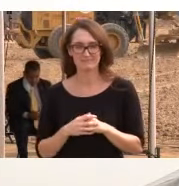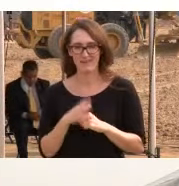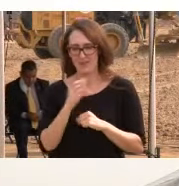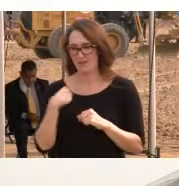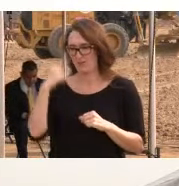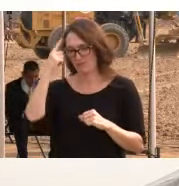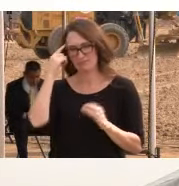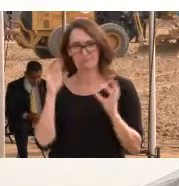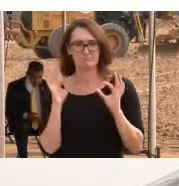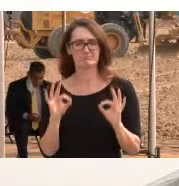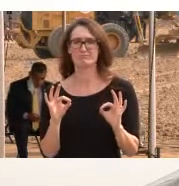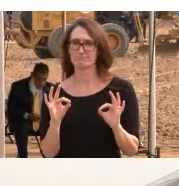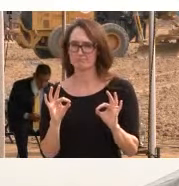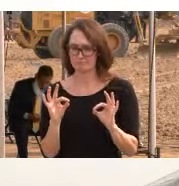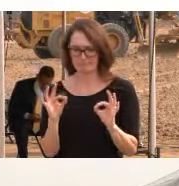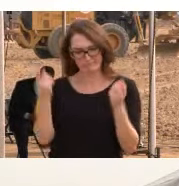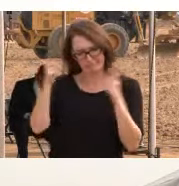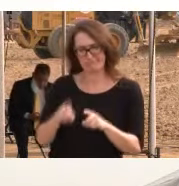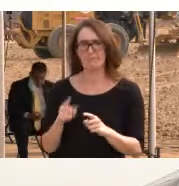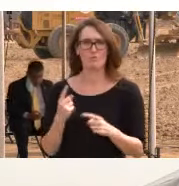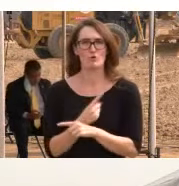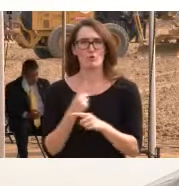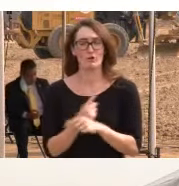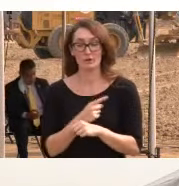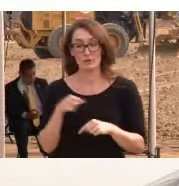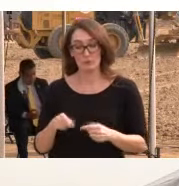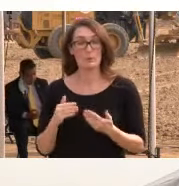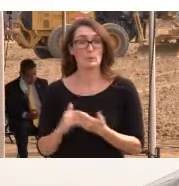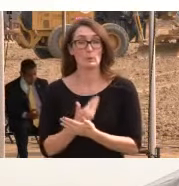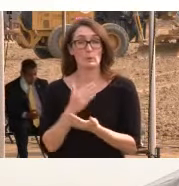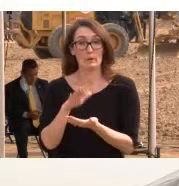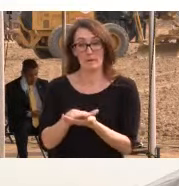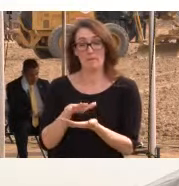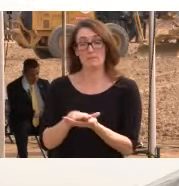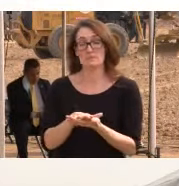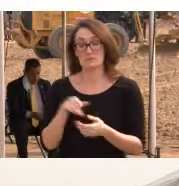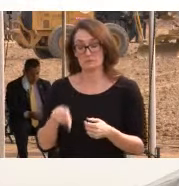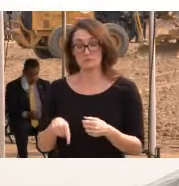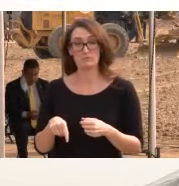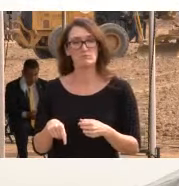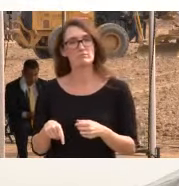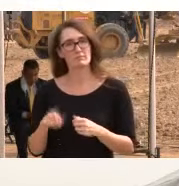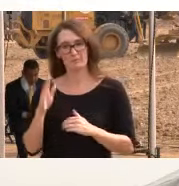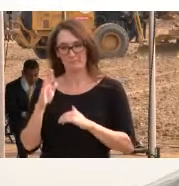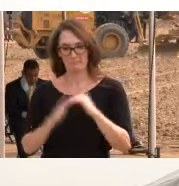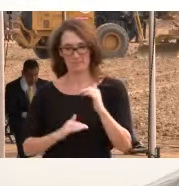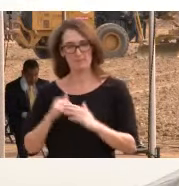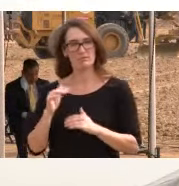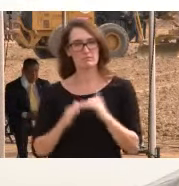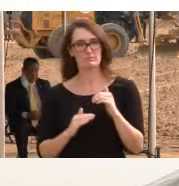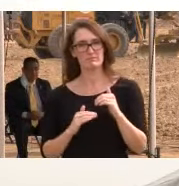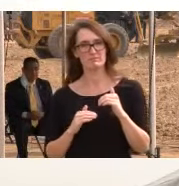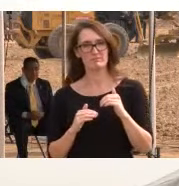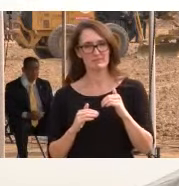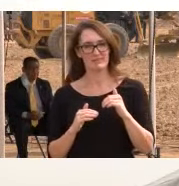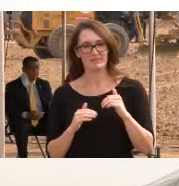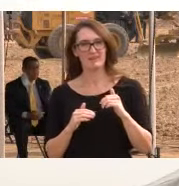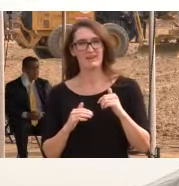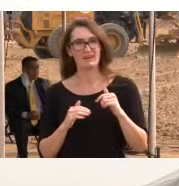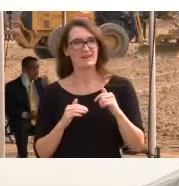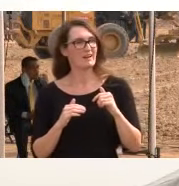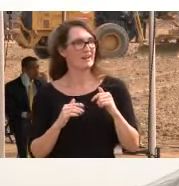and appropriate that this new campus be built adjacent to